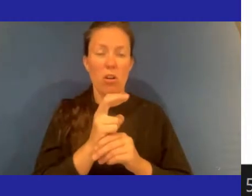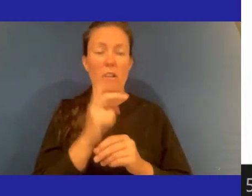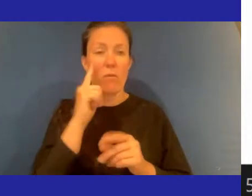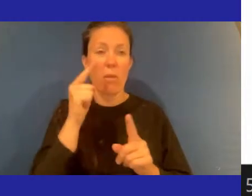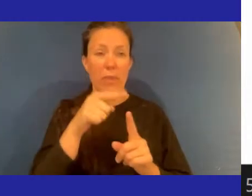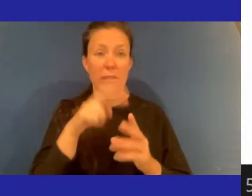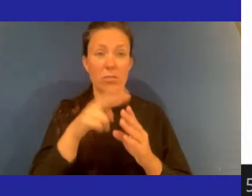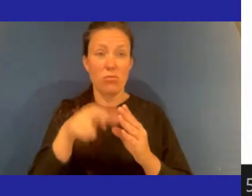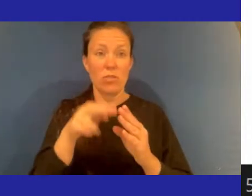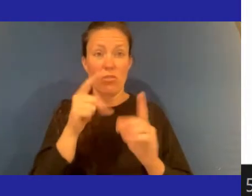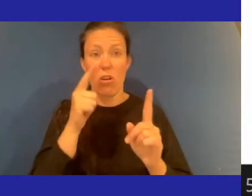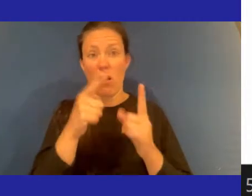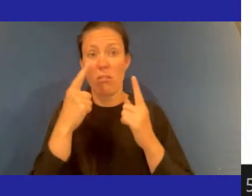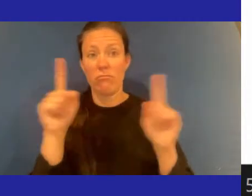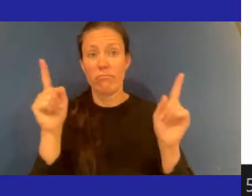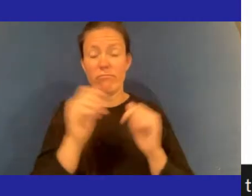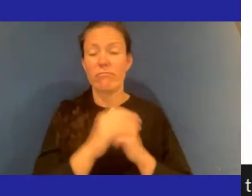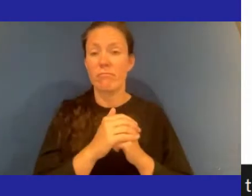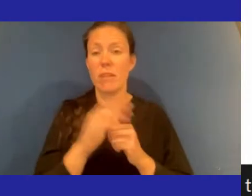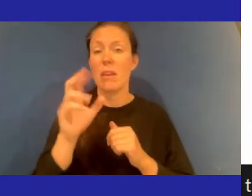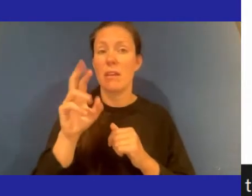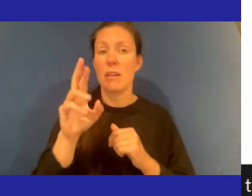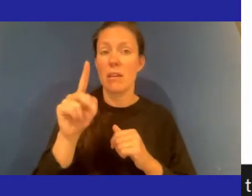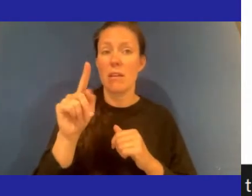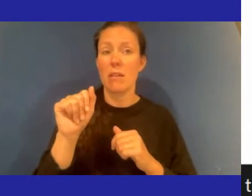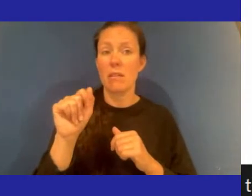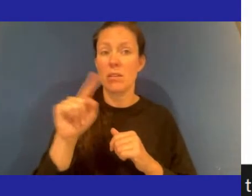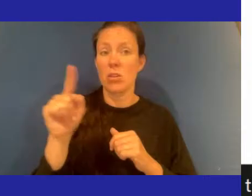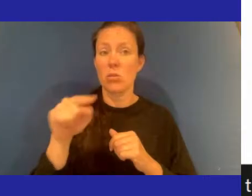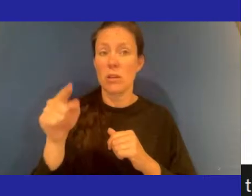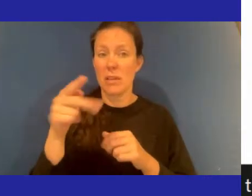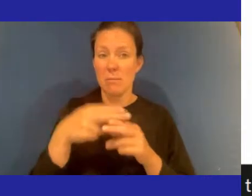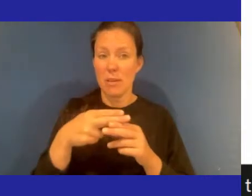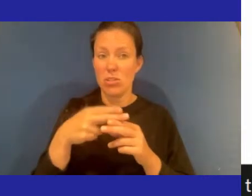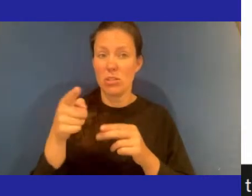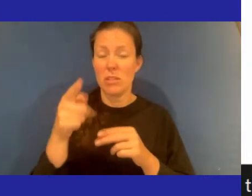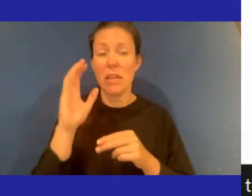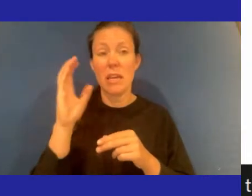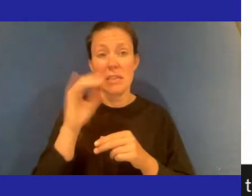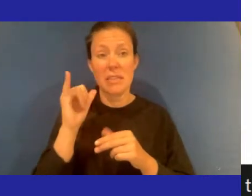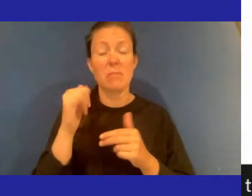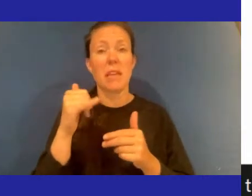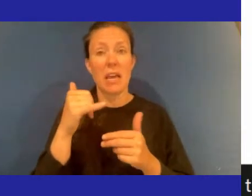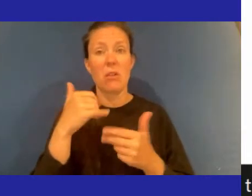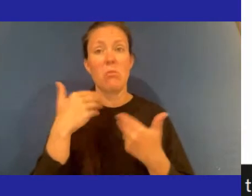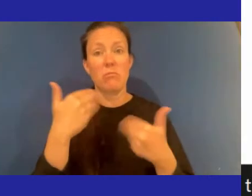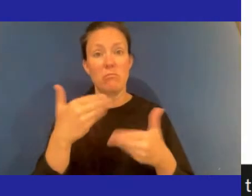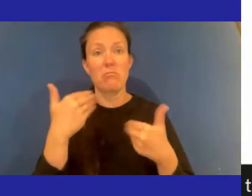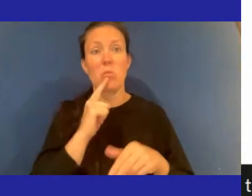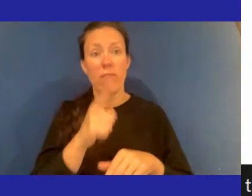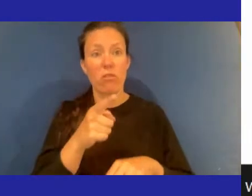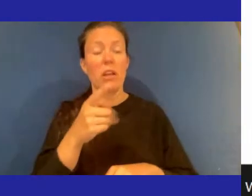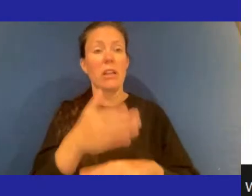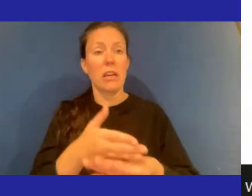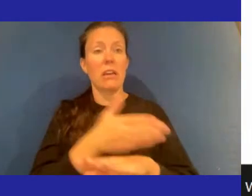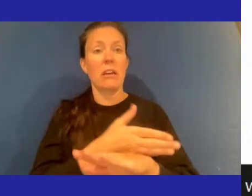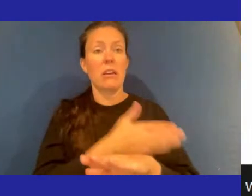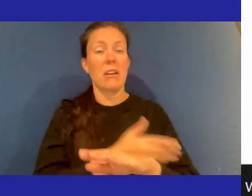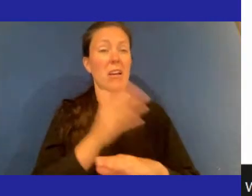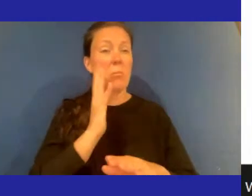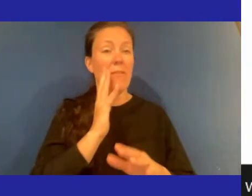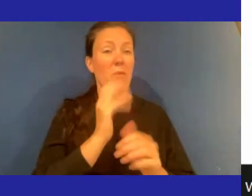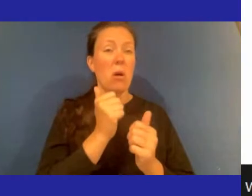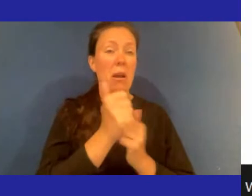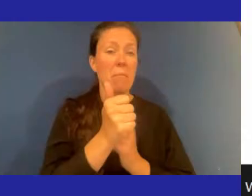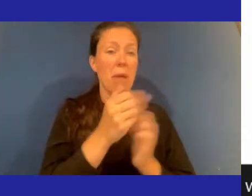just building on what Dr. Katz had said, it sounds like we've really progressed enormously from a pass-through bureaucratic entity